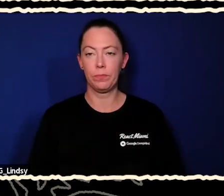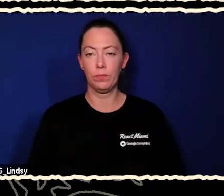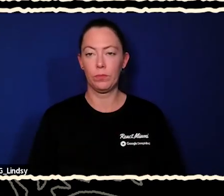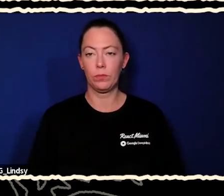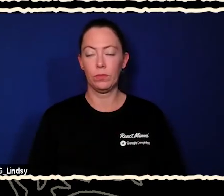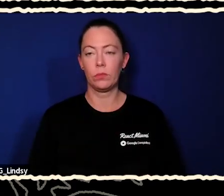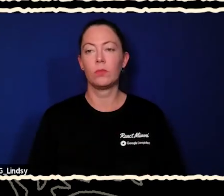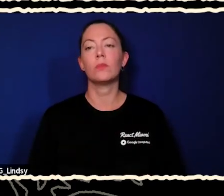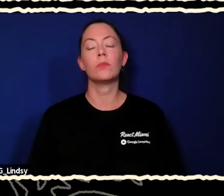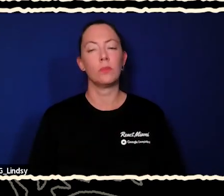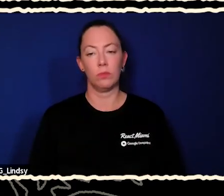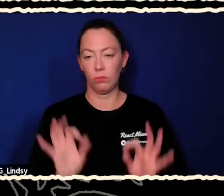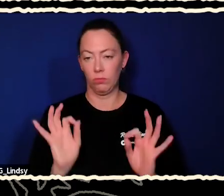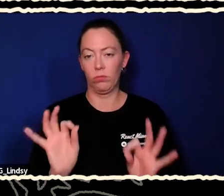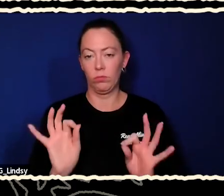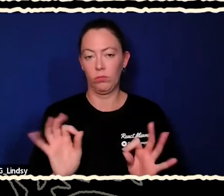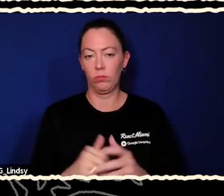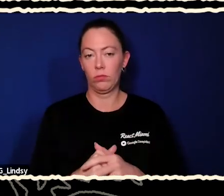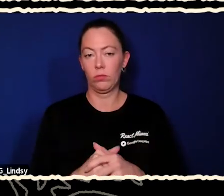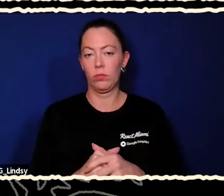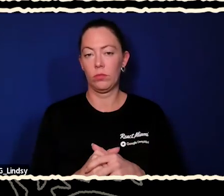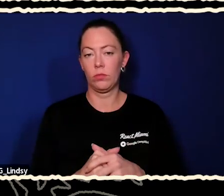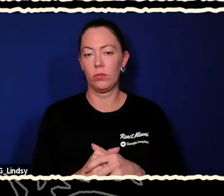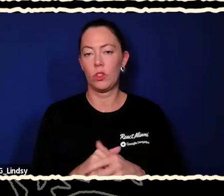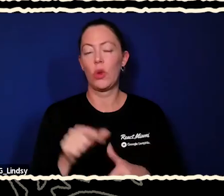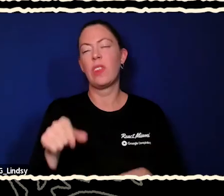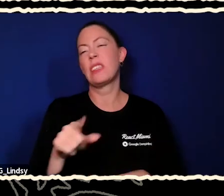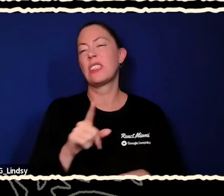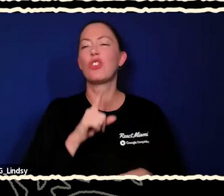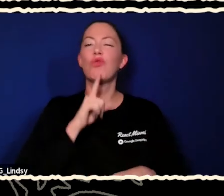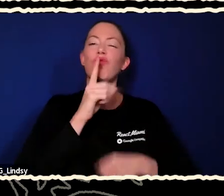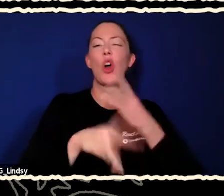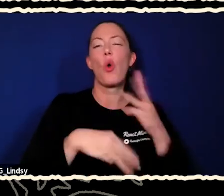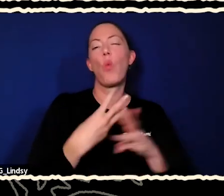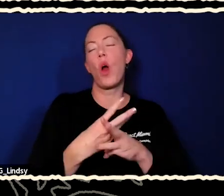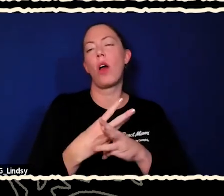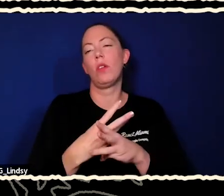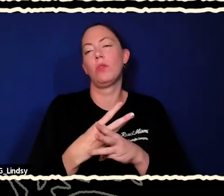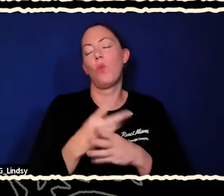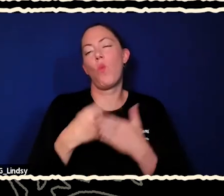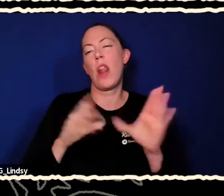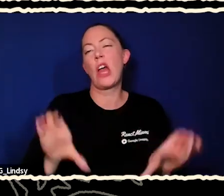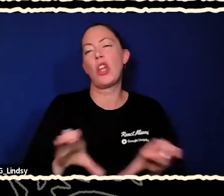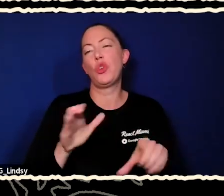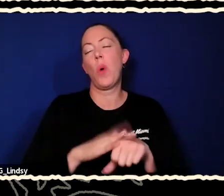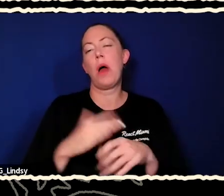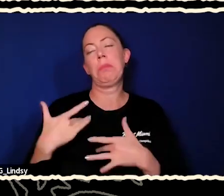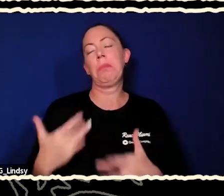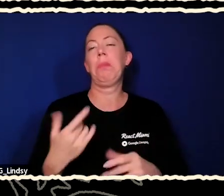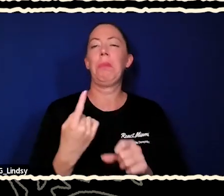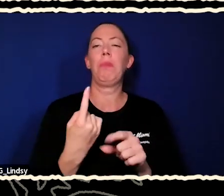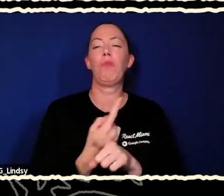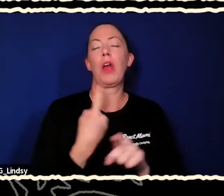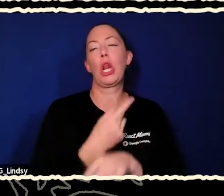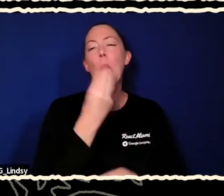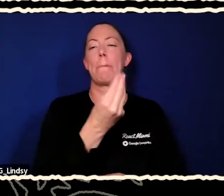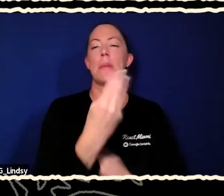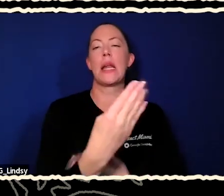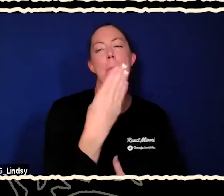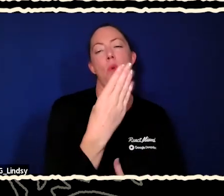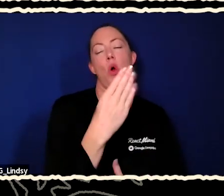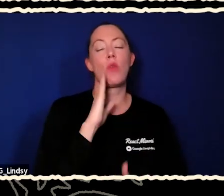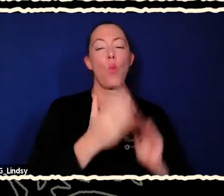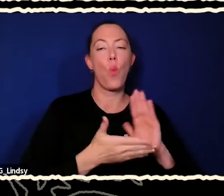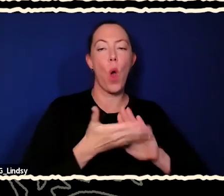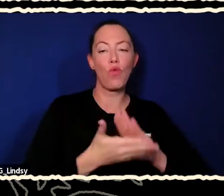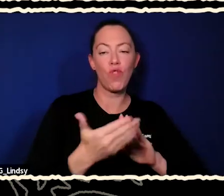Yep. So this is just like a railroad that I'm doing every Monday morning or Friday. I'm just going to run this. It's going to